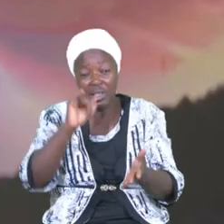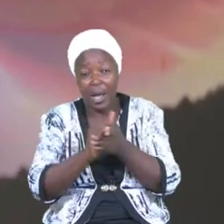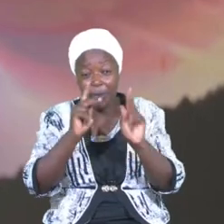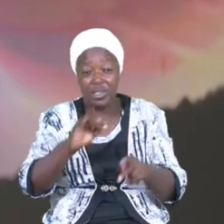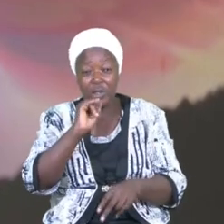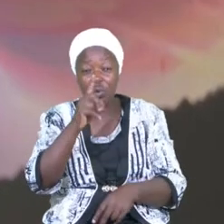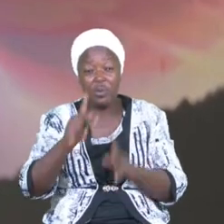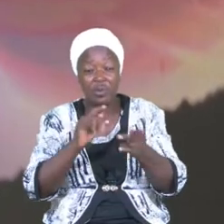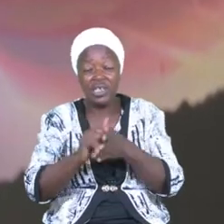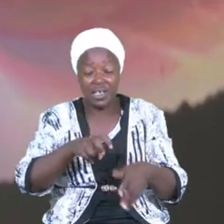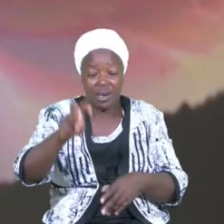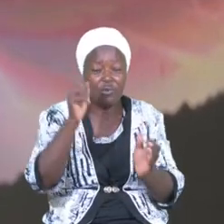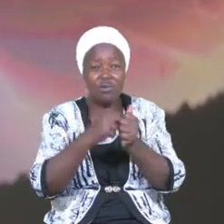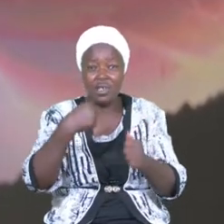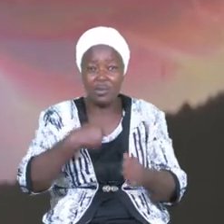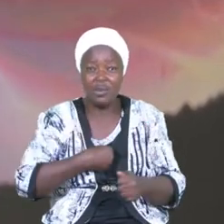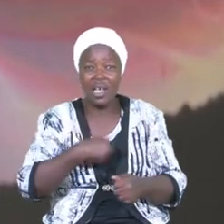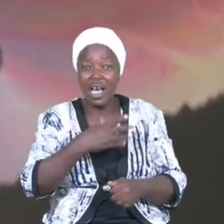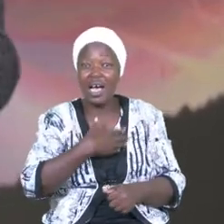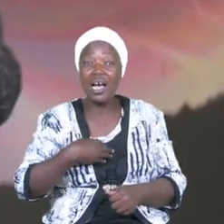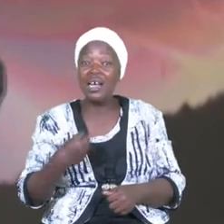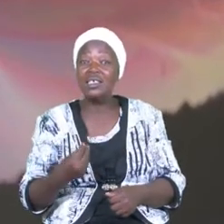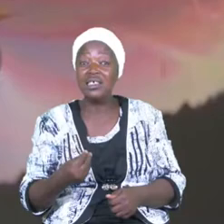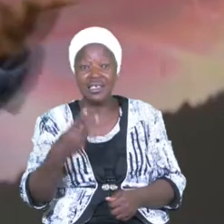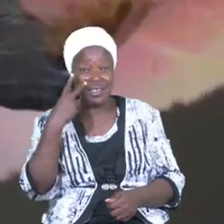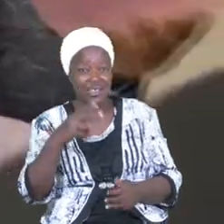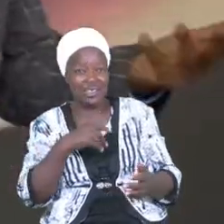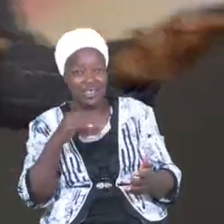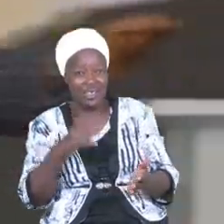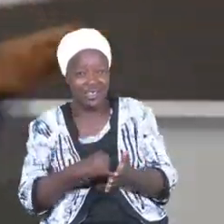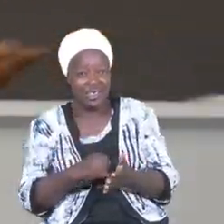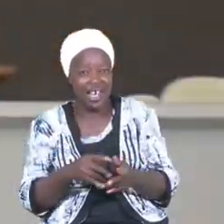And look at it, as young as